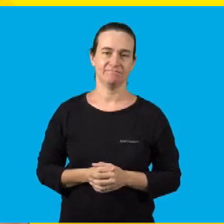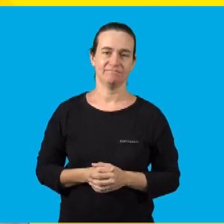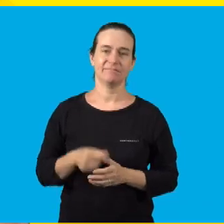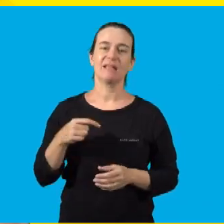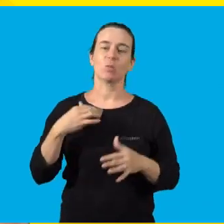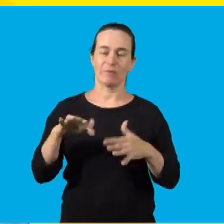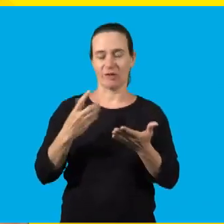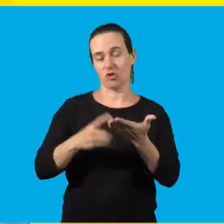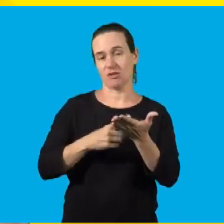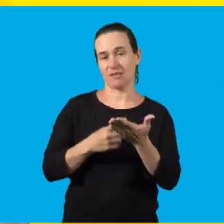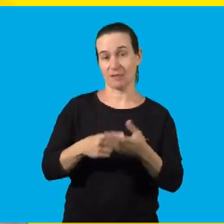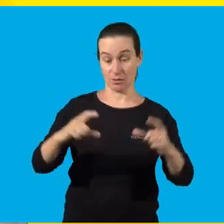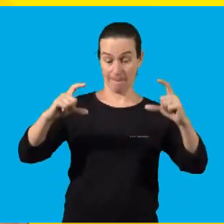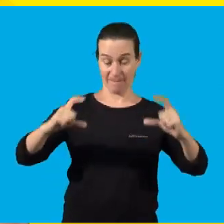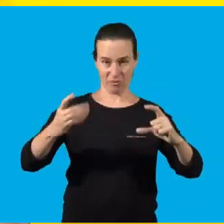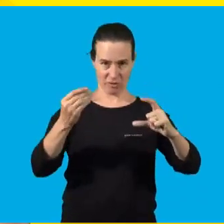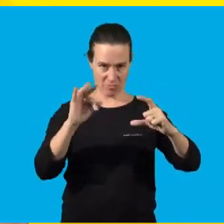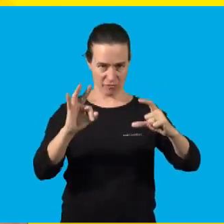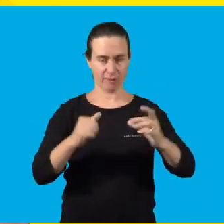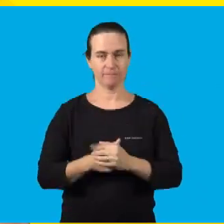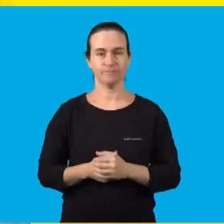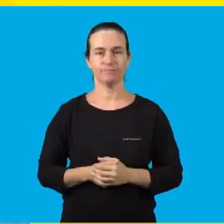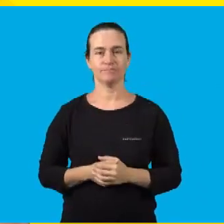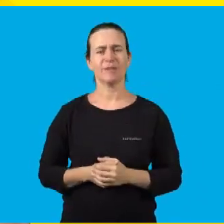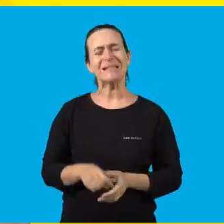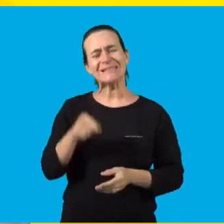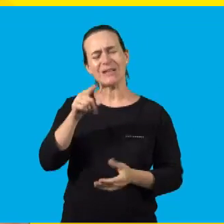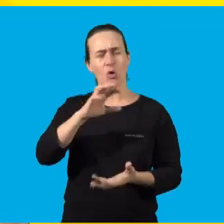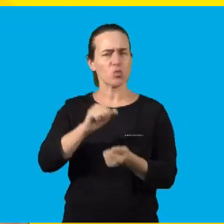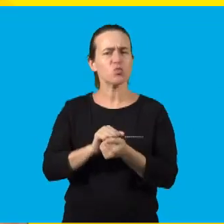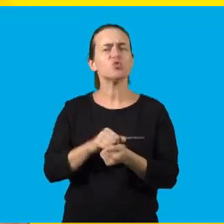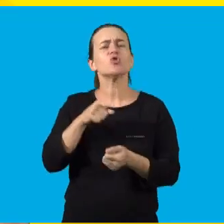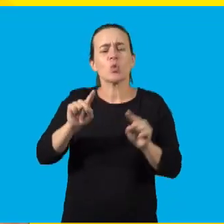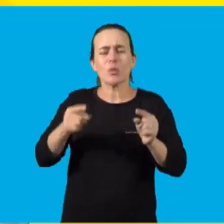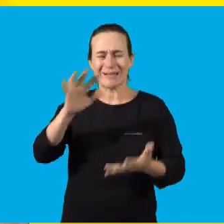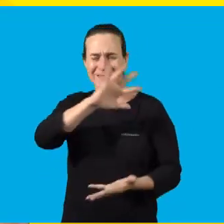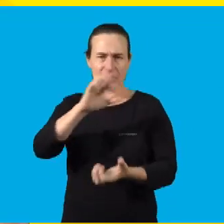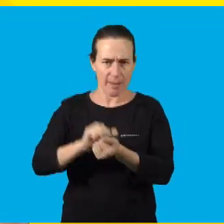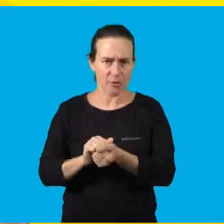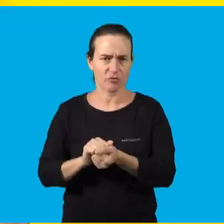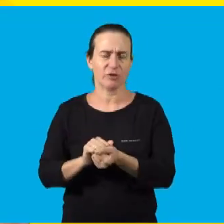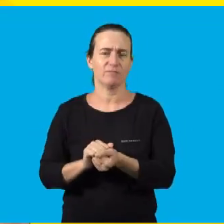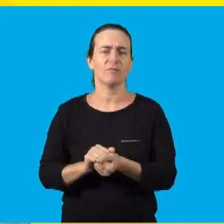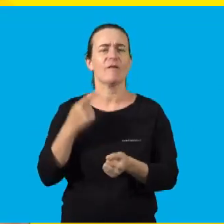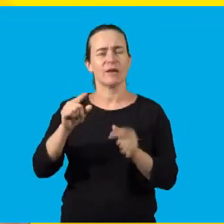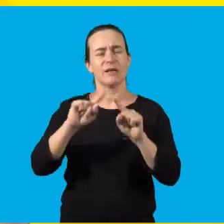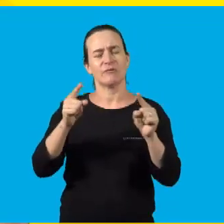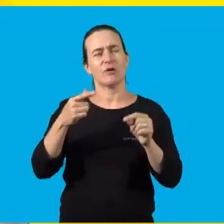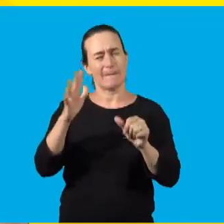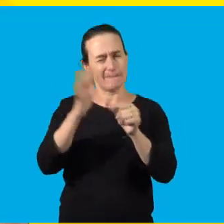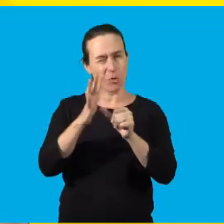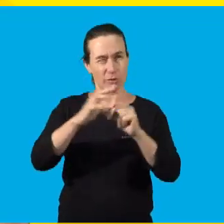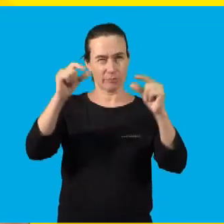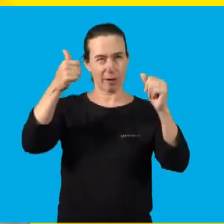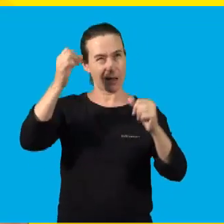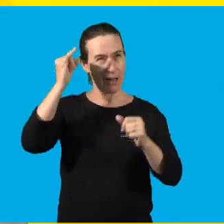what we discussed in our third body paragraph. So the conclusion is basically just a mere summary of the key